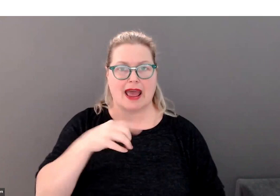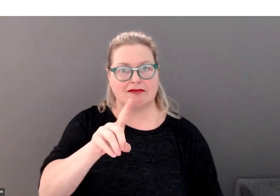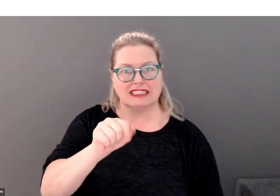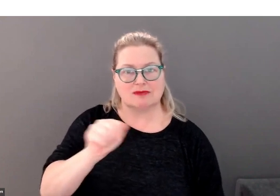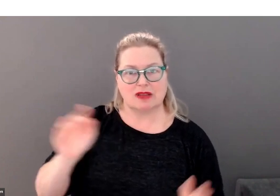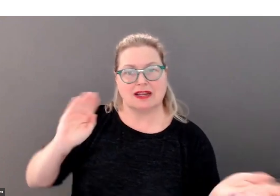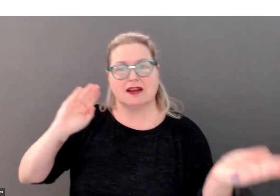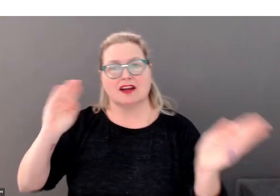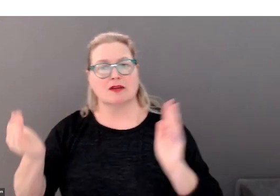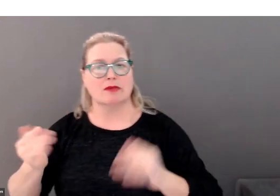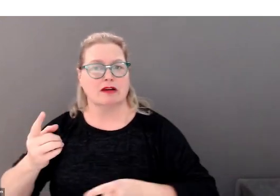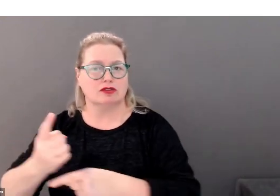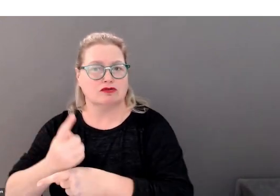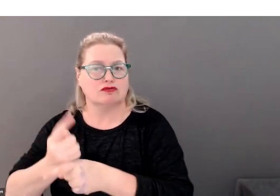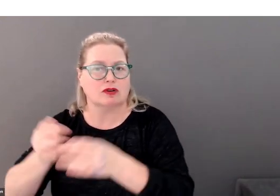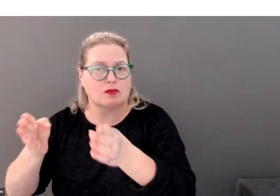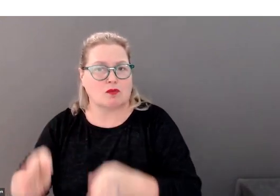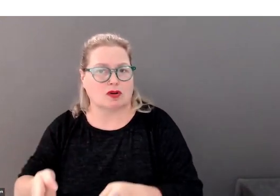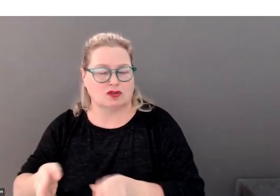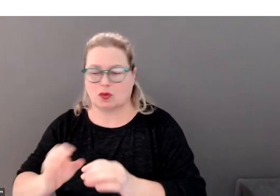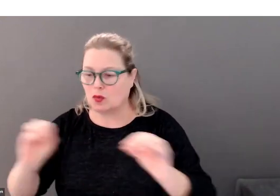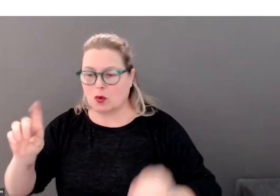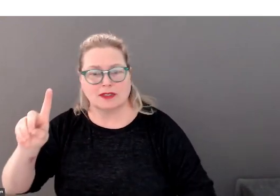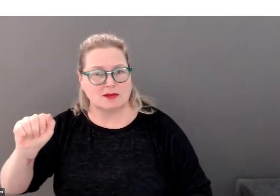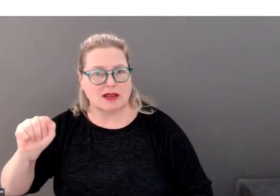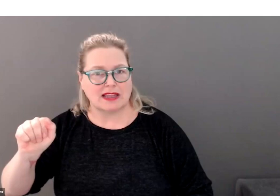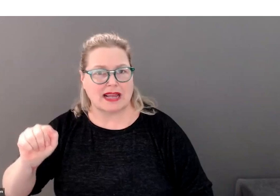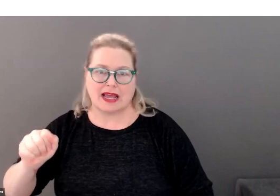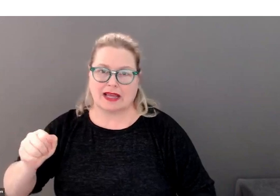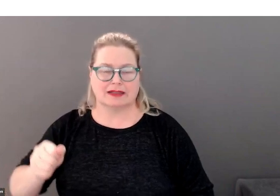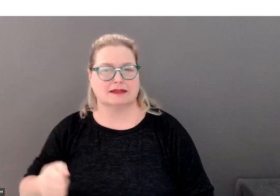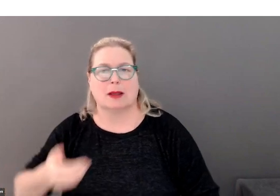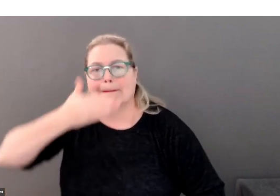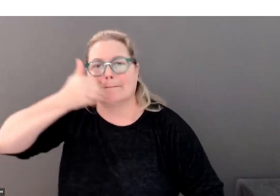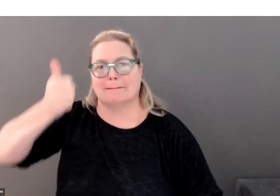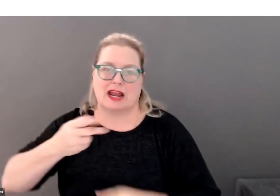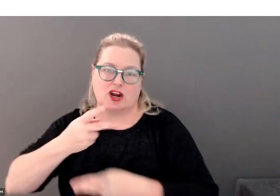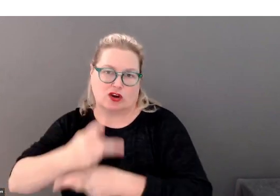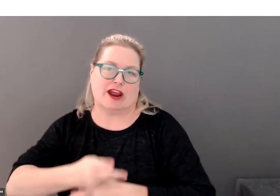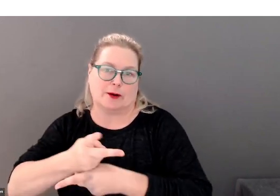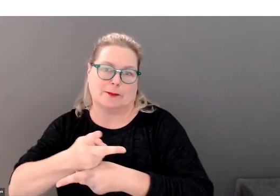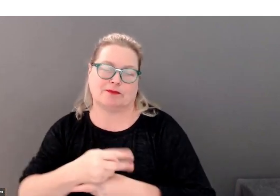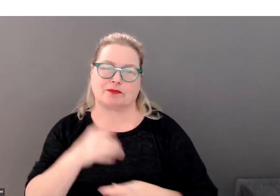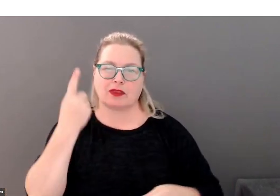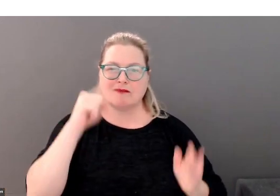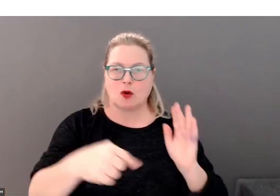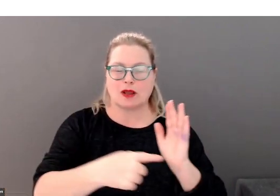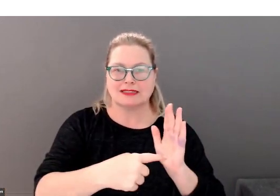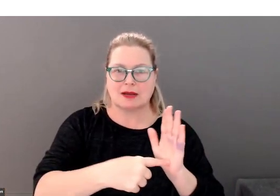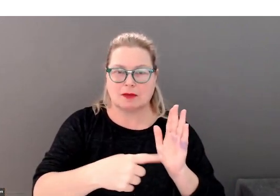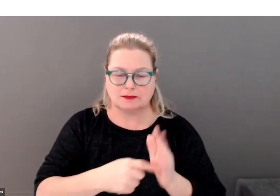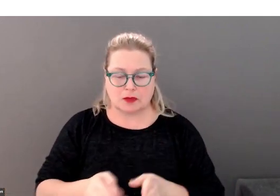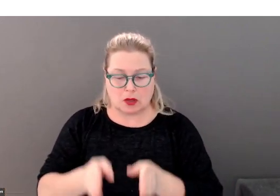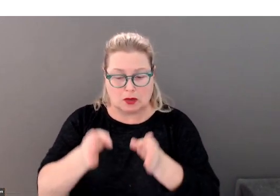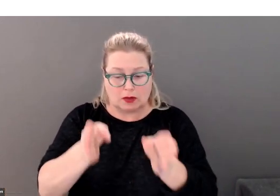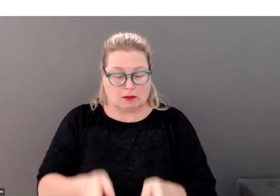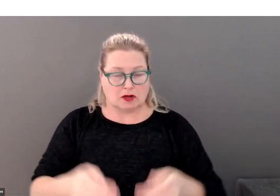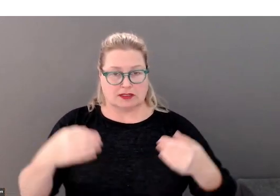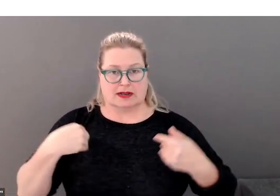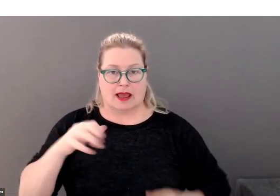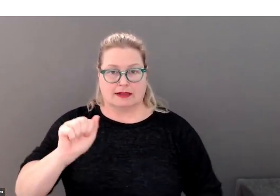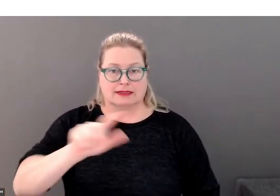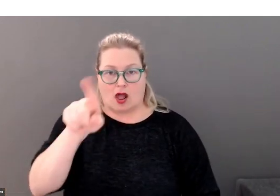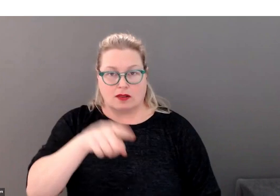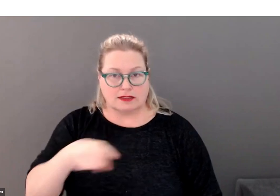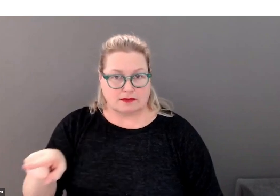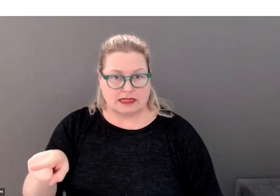similar circumstances. So, for example, denying a ventilator to a person with Alzheimer's disease who's developed